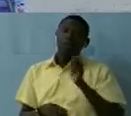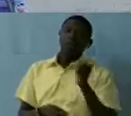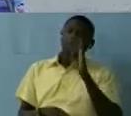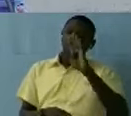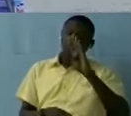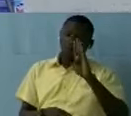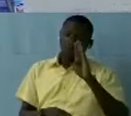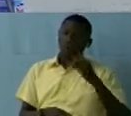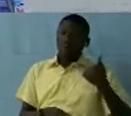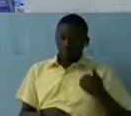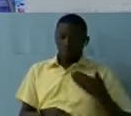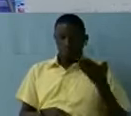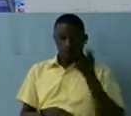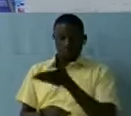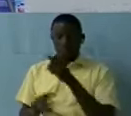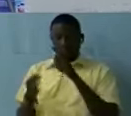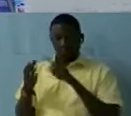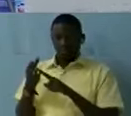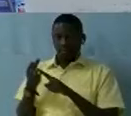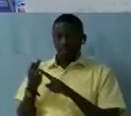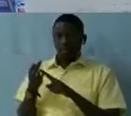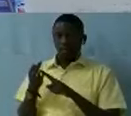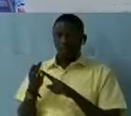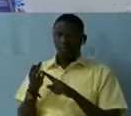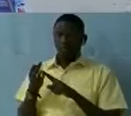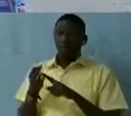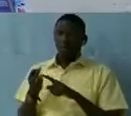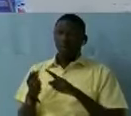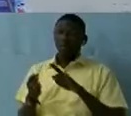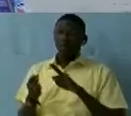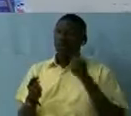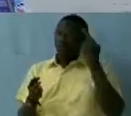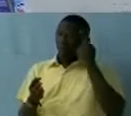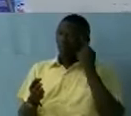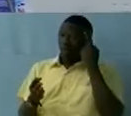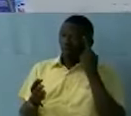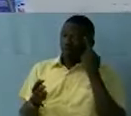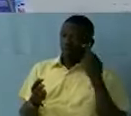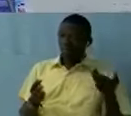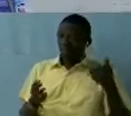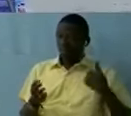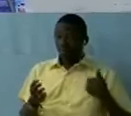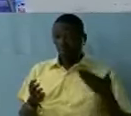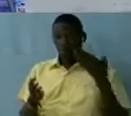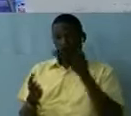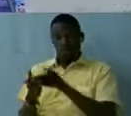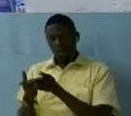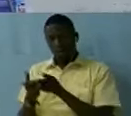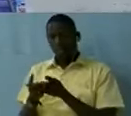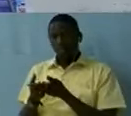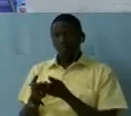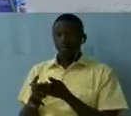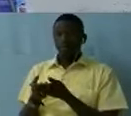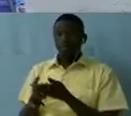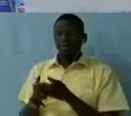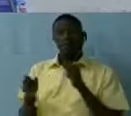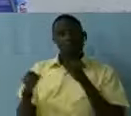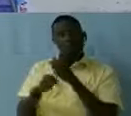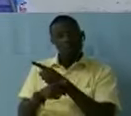natale. Guinea-Bissau national scheme. Guinea-Conakry call natale. Guinea-Conakry national scheme. Sierra